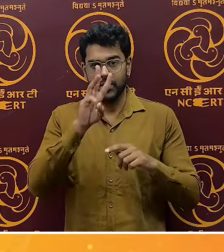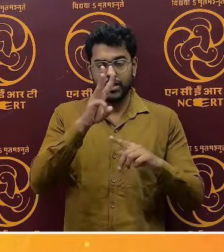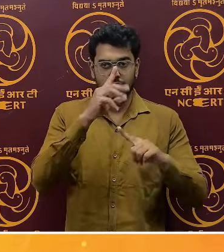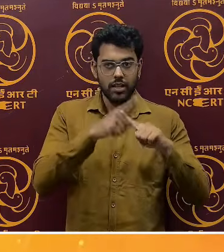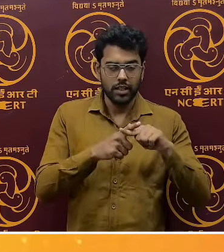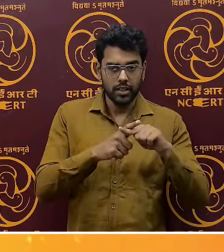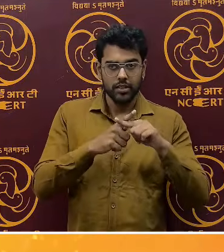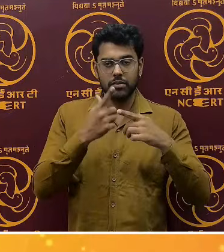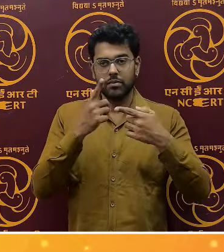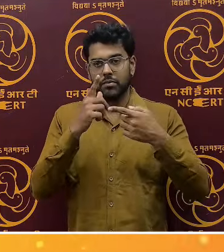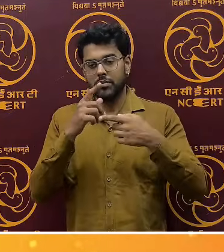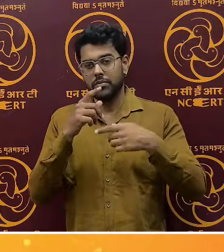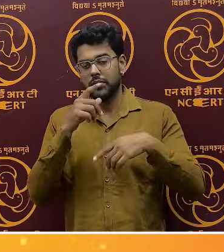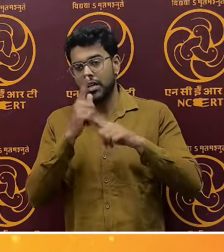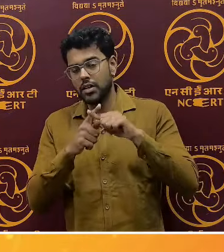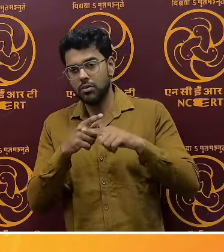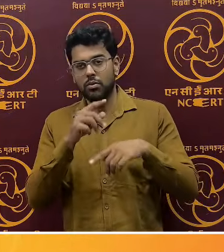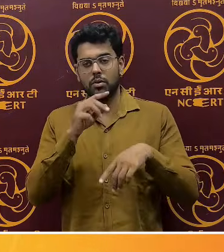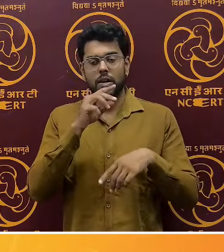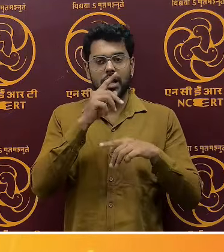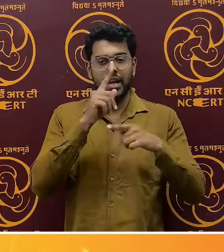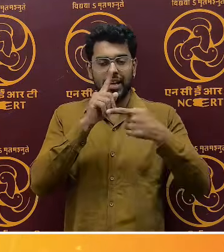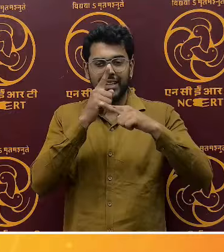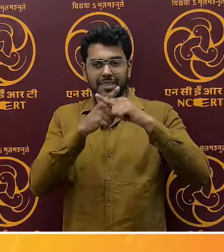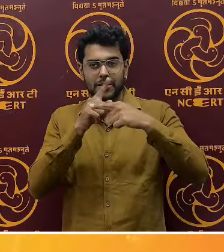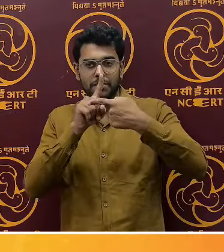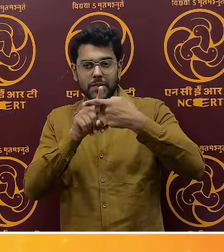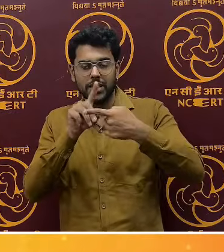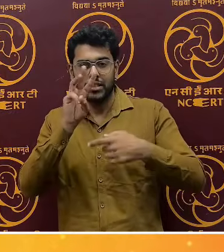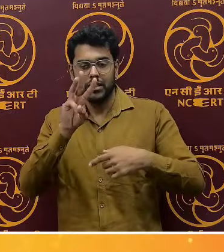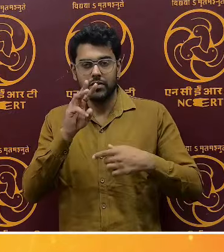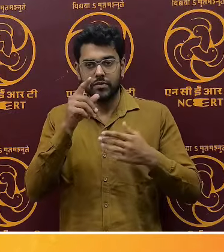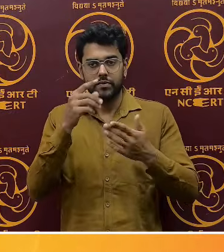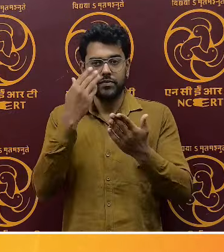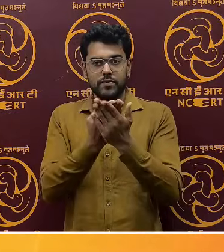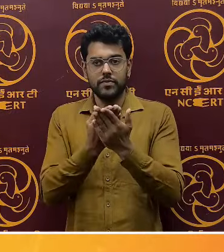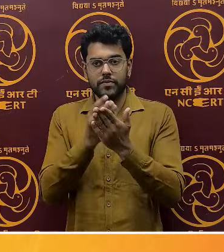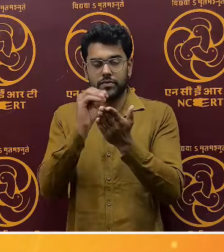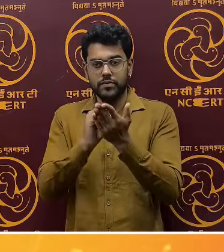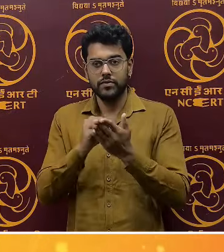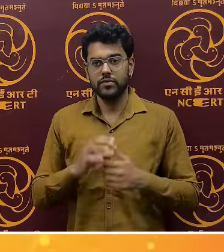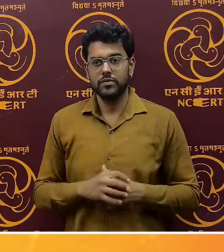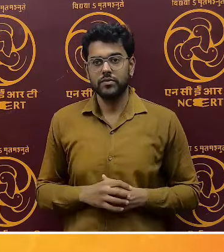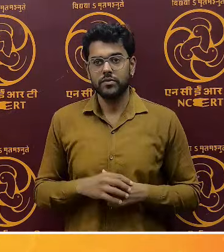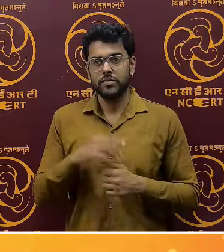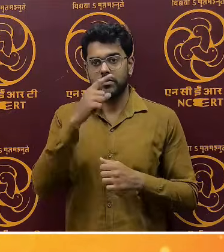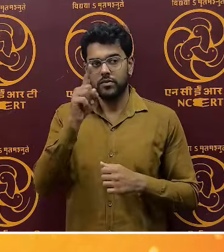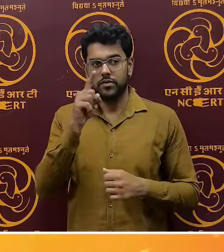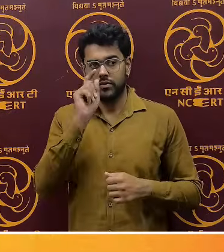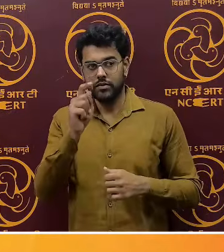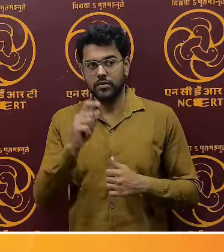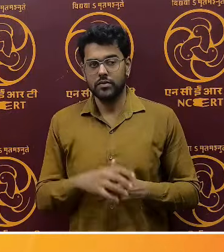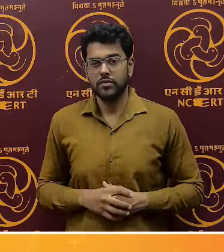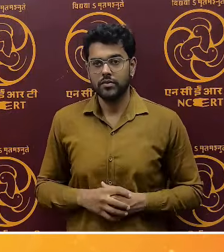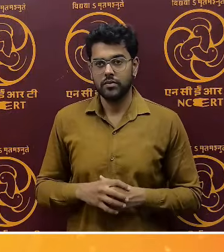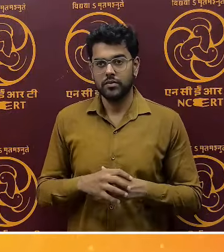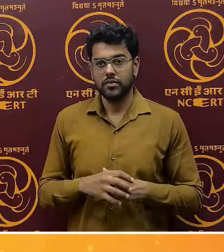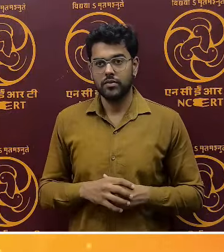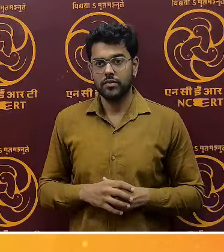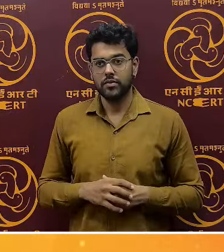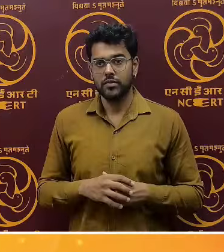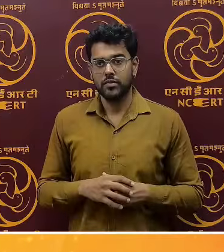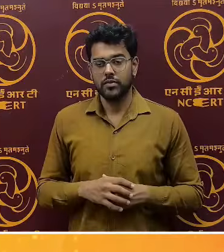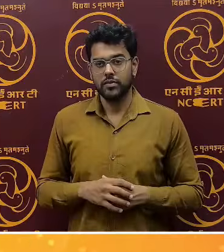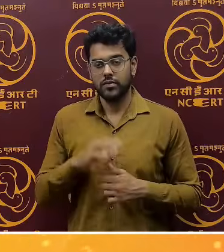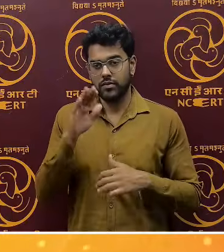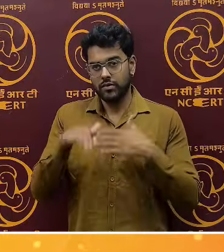plus into x plus 3, we can put this and submit this, and this is the correct, saying this is the correct answer. We